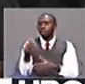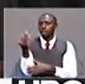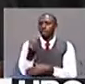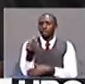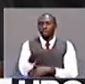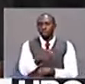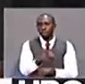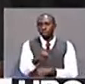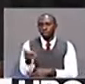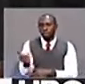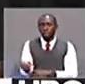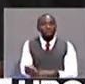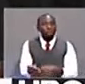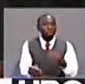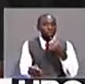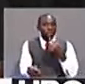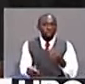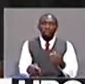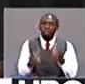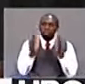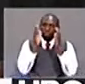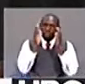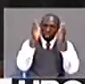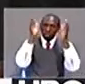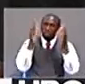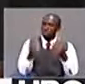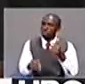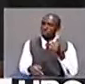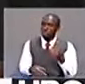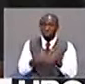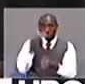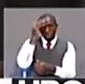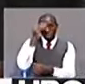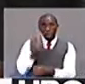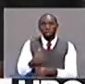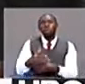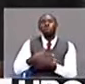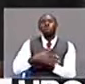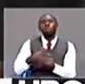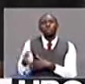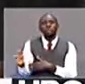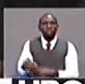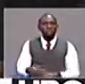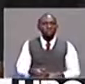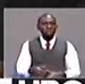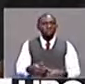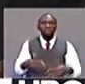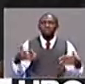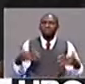We are saying he was a great Archbishop because of being open. He feared nothing.